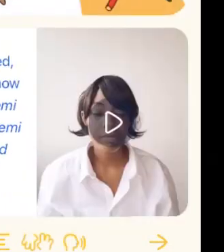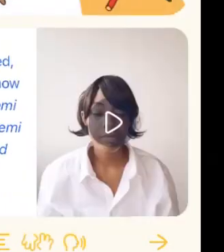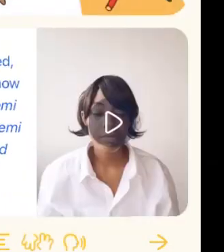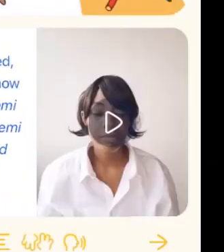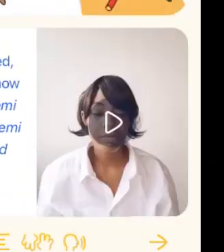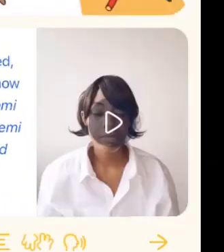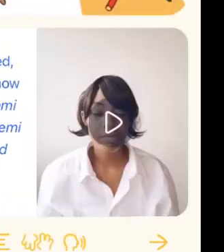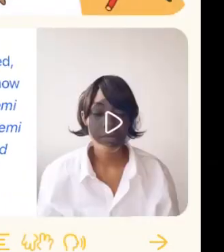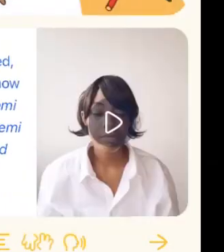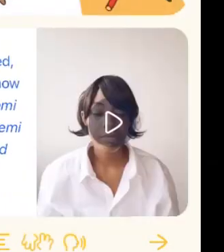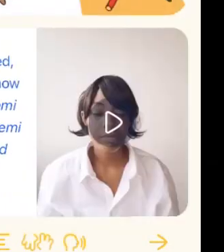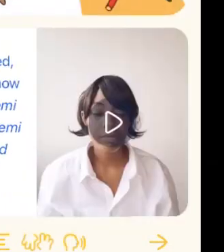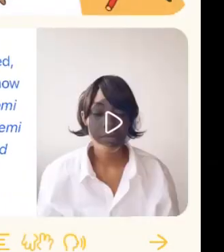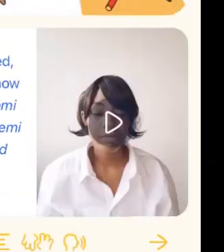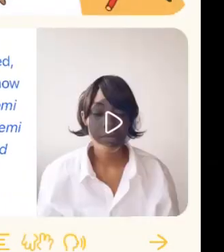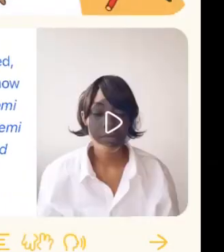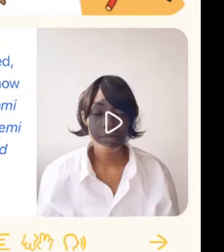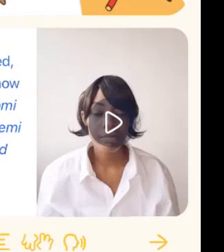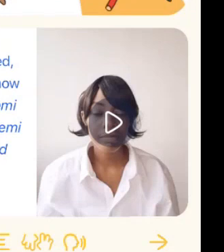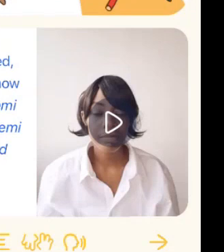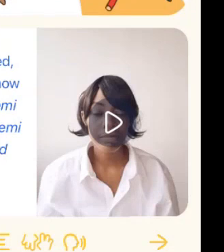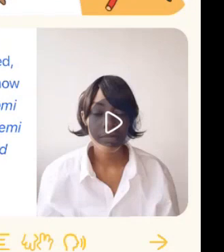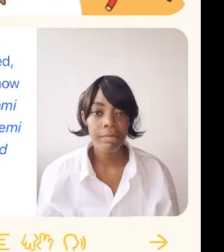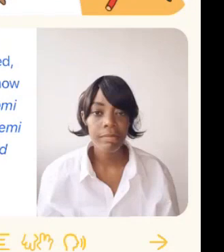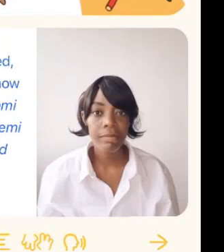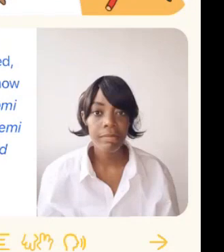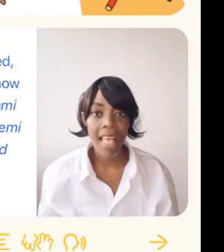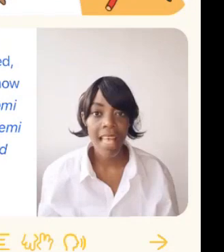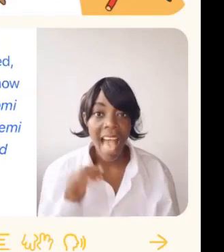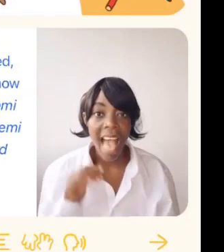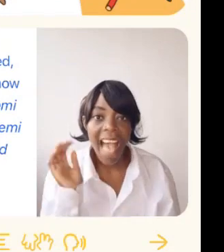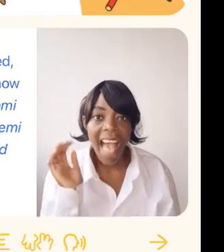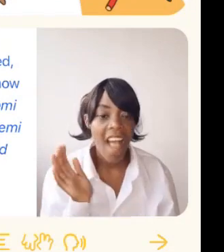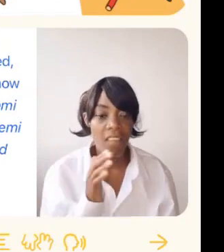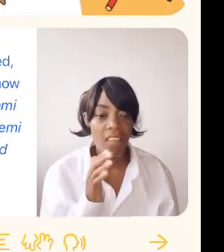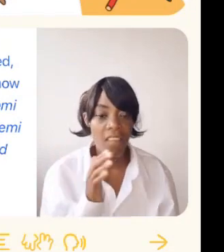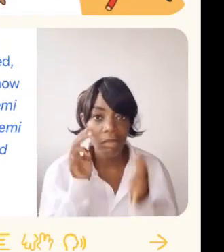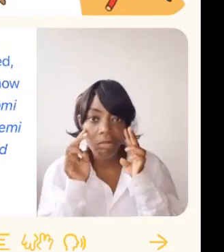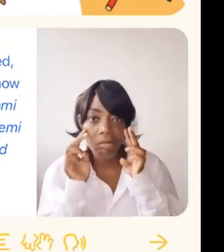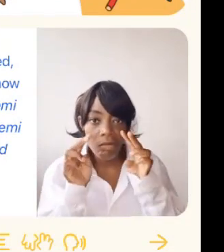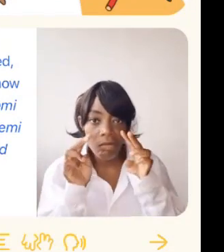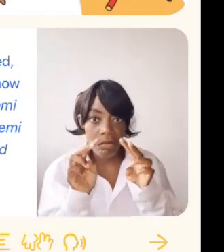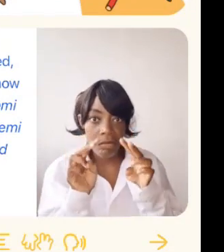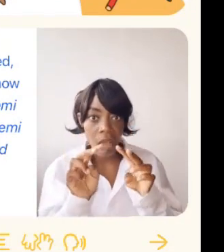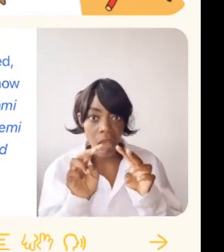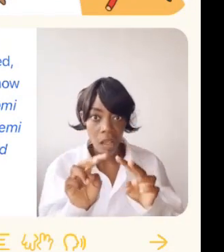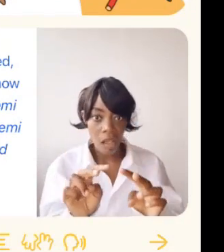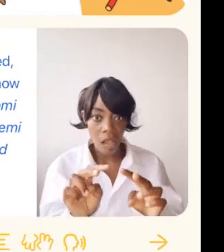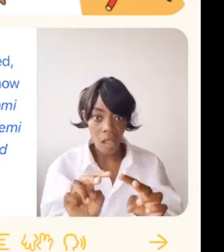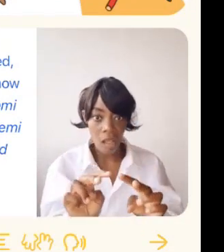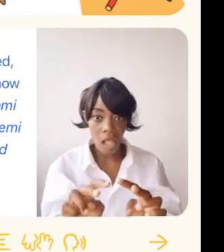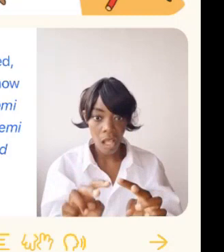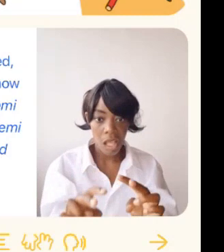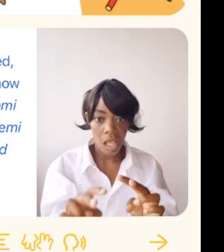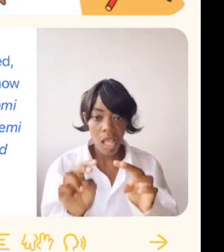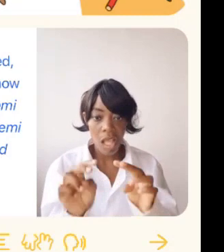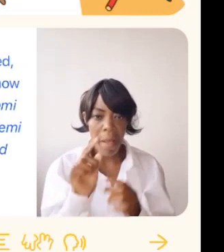video. Everyone stared, but he didn't know what to say. Kemi felt hot. Then Kemi felt